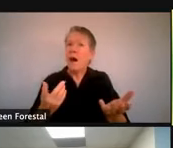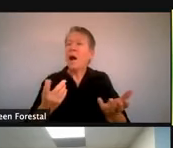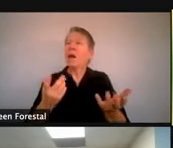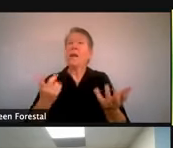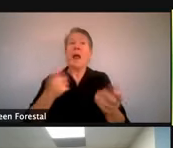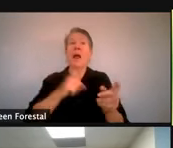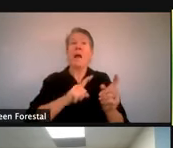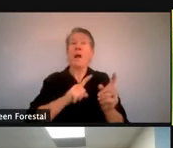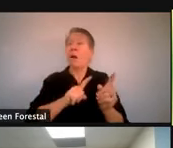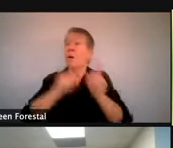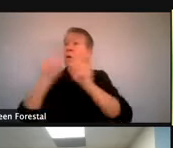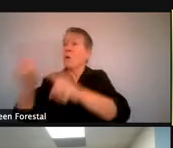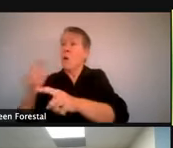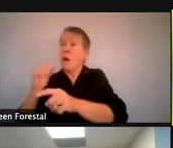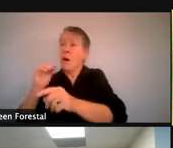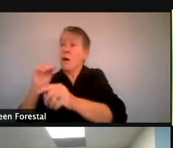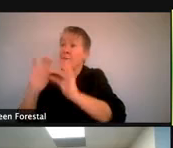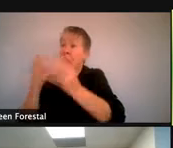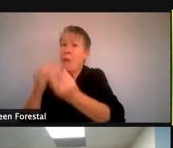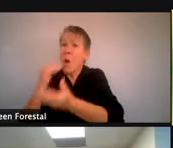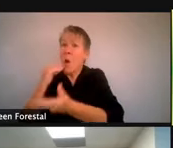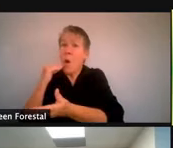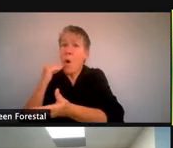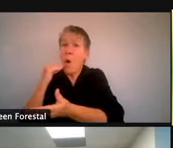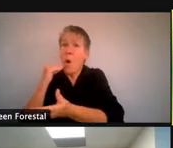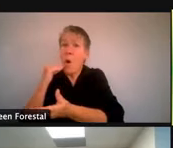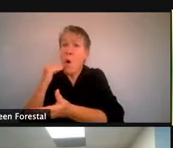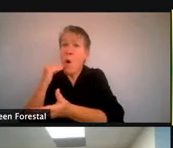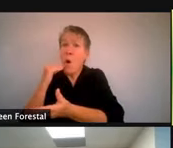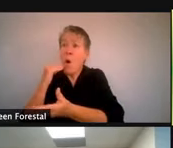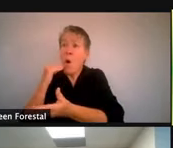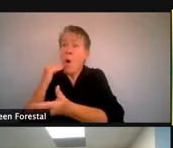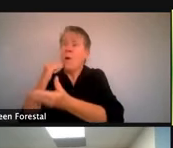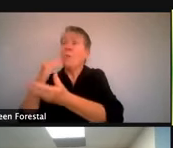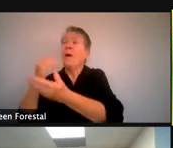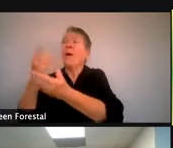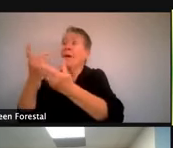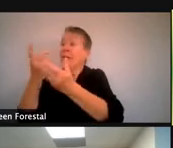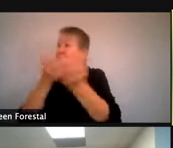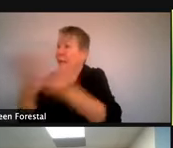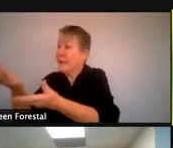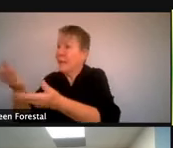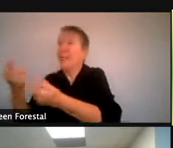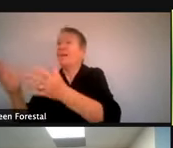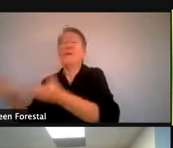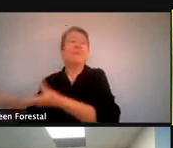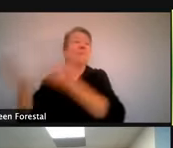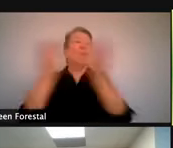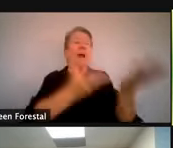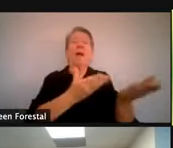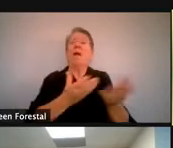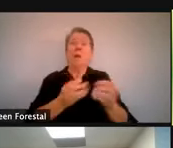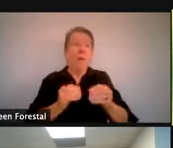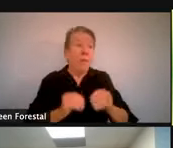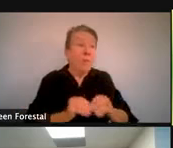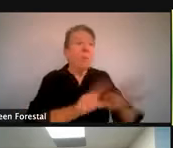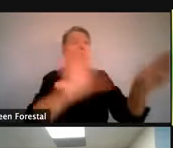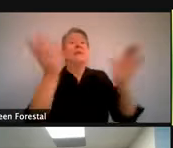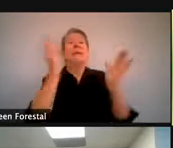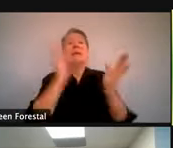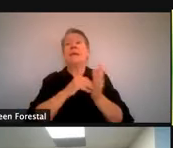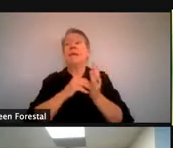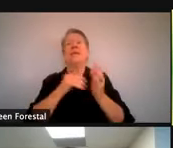It's a risk from our perspective. We don't think it's very positive. It's not a risk that I think you want to take. However, if you